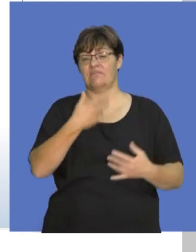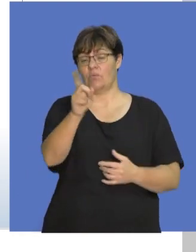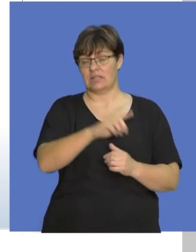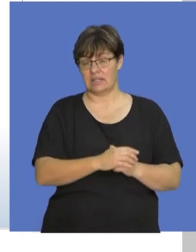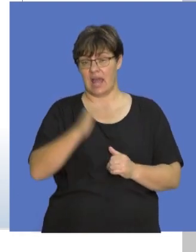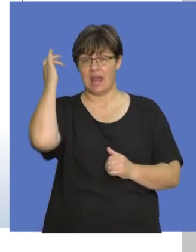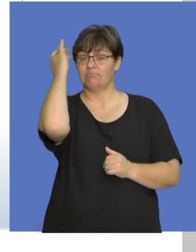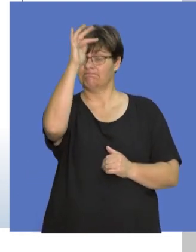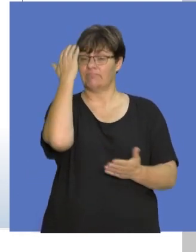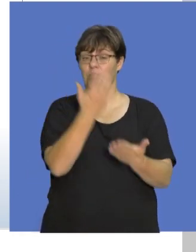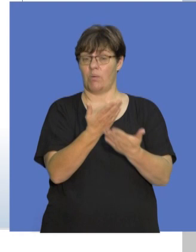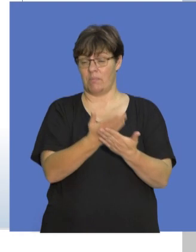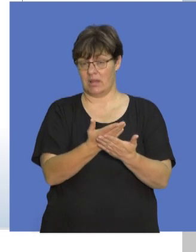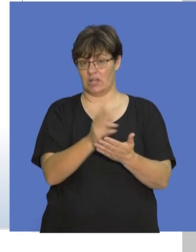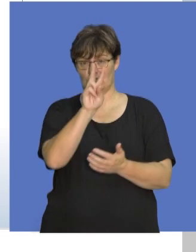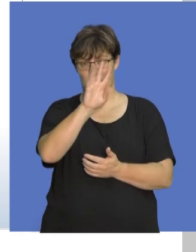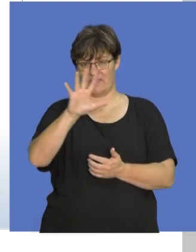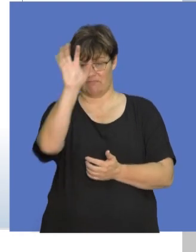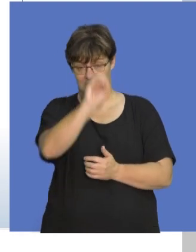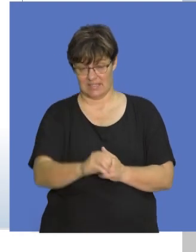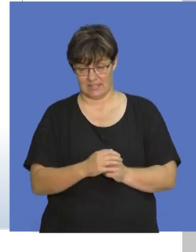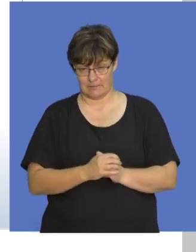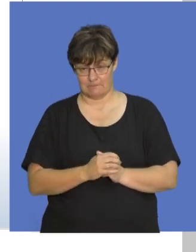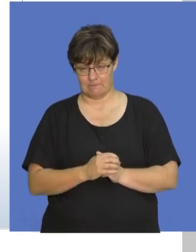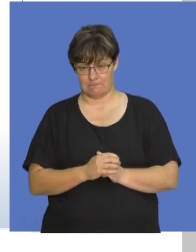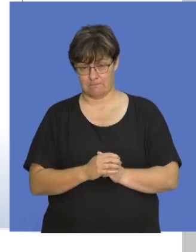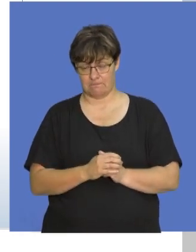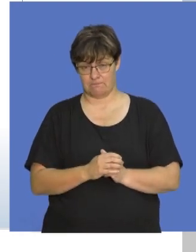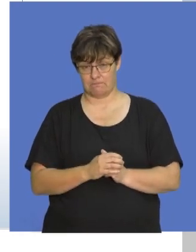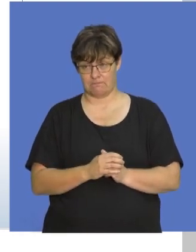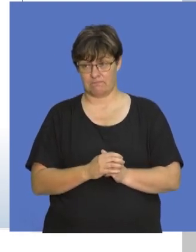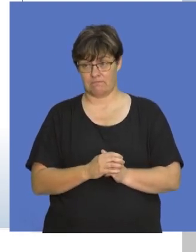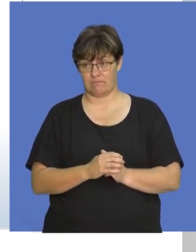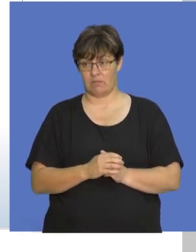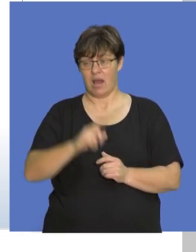been given that the theoretical probability is 25%.